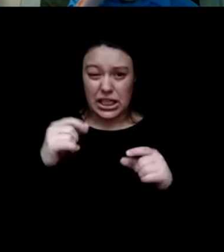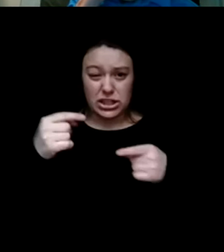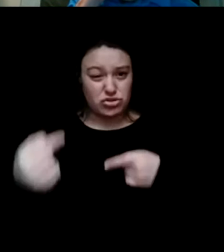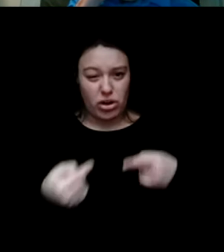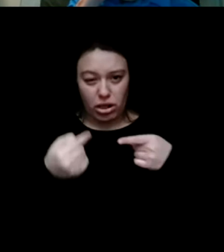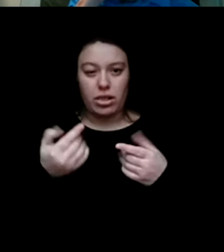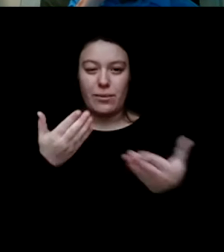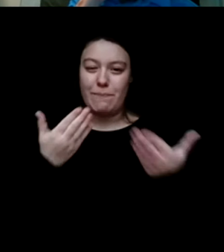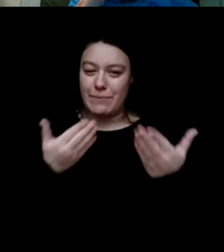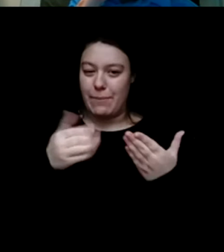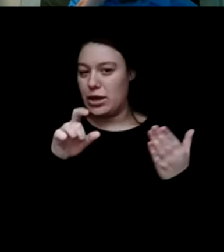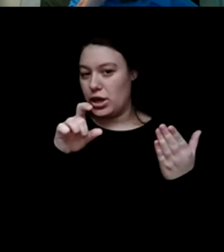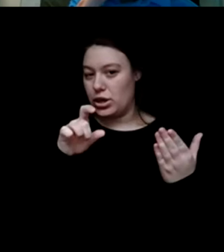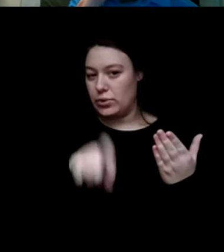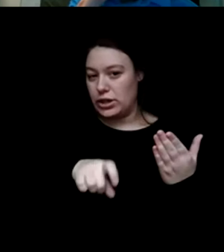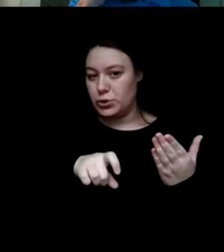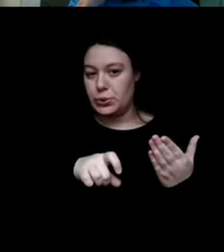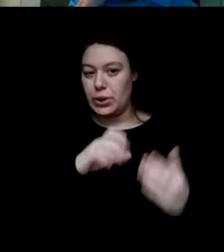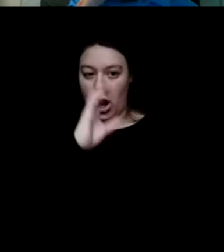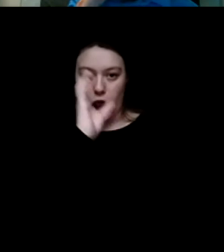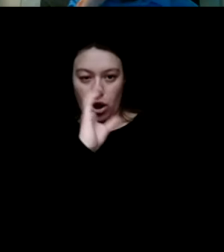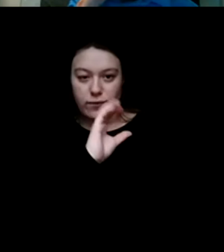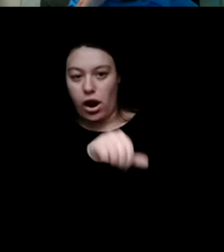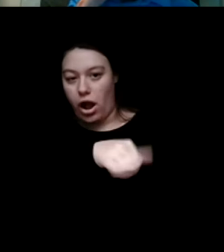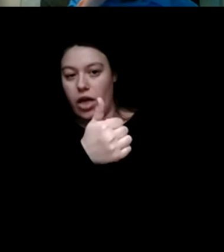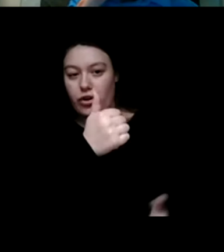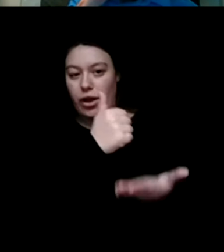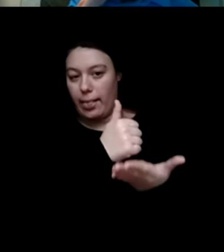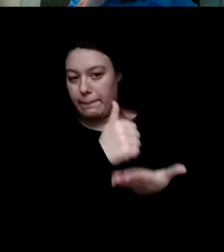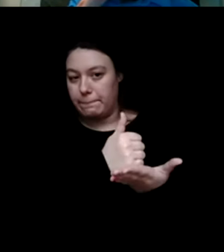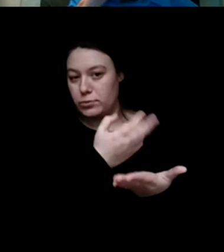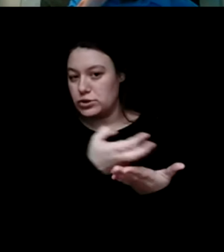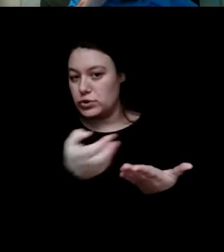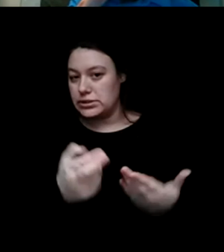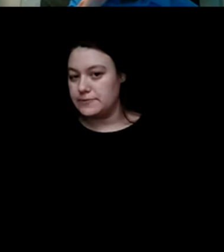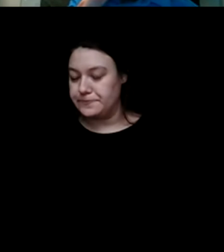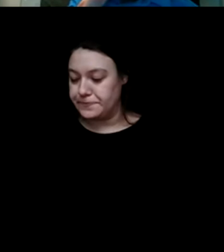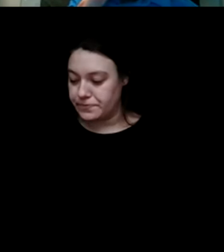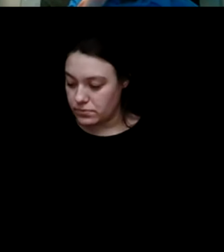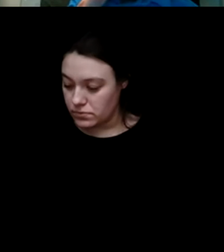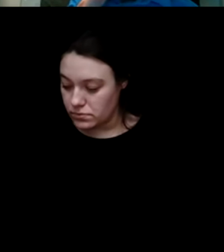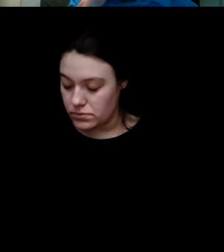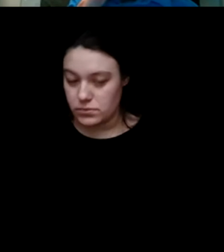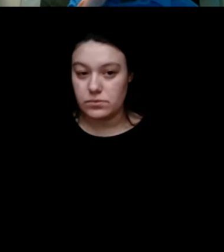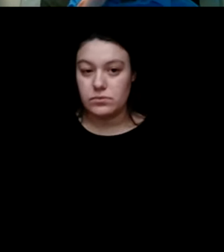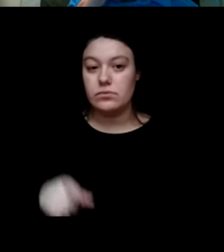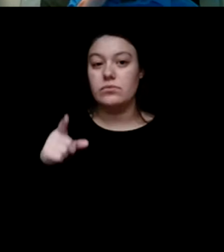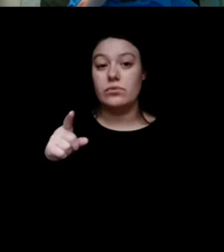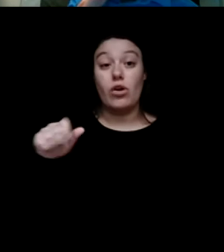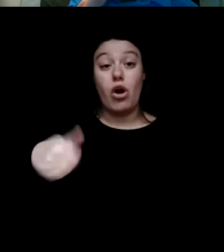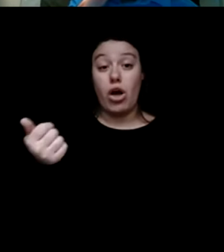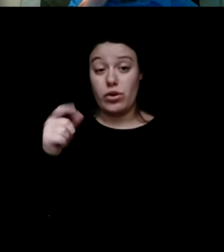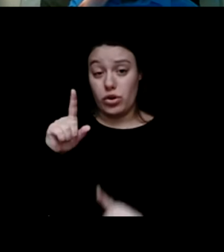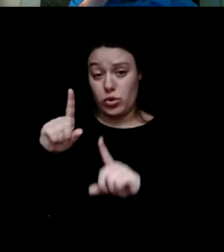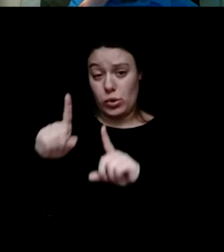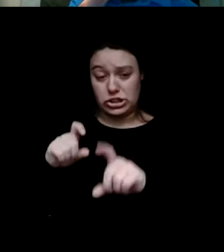that need more help beyond what you can provide. Yeah. There's another great question of, can we briefly comment on